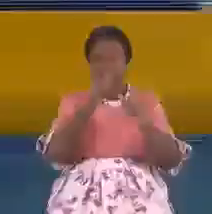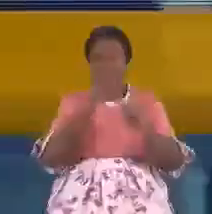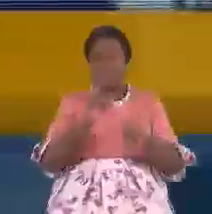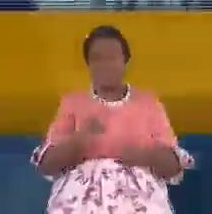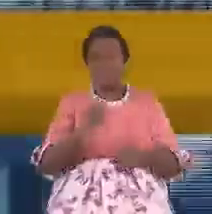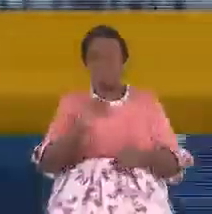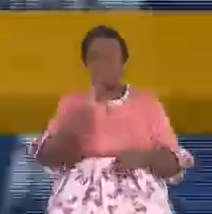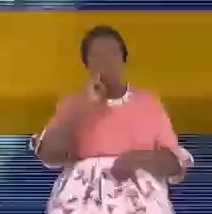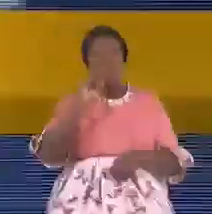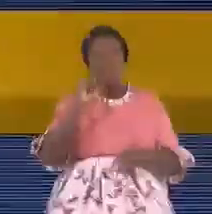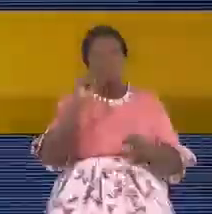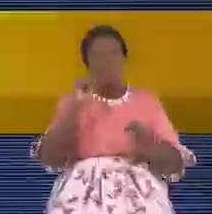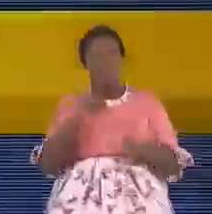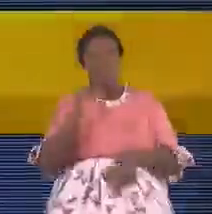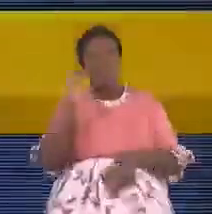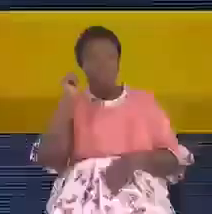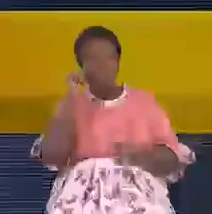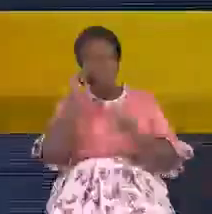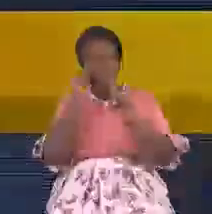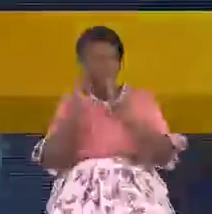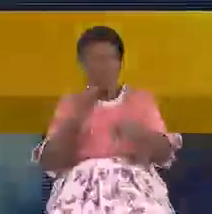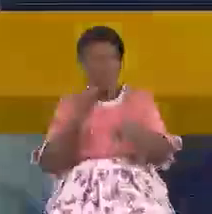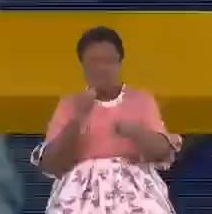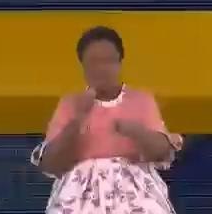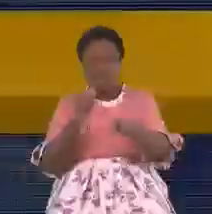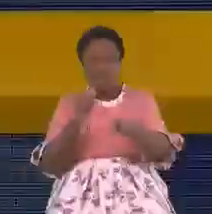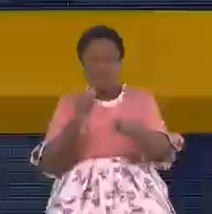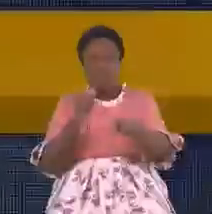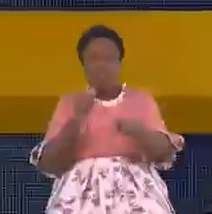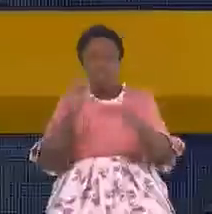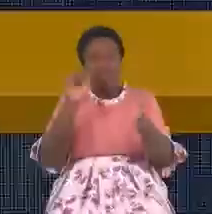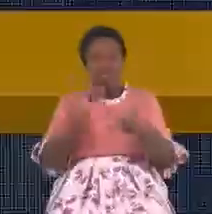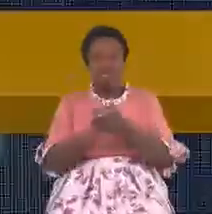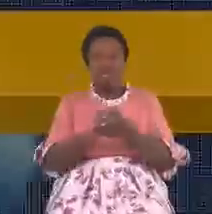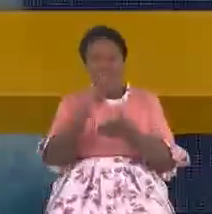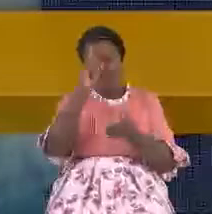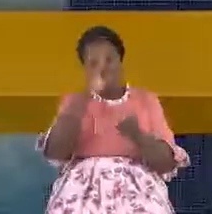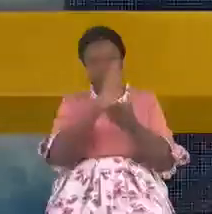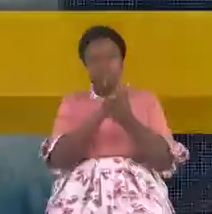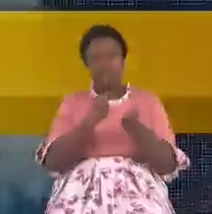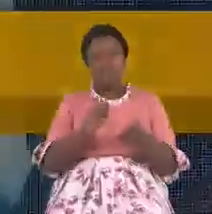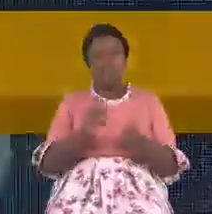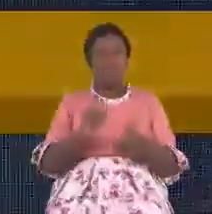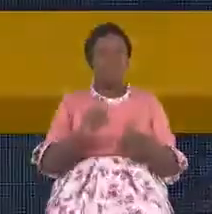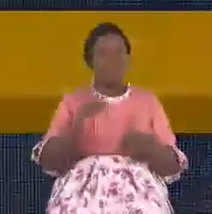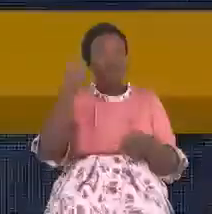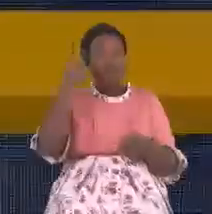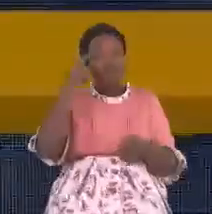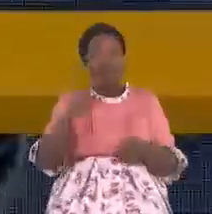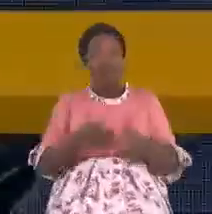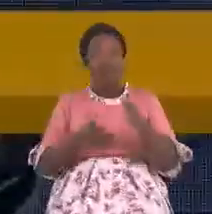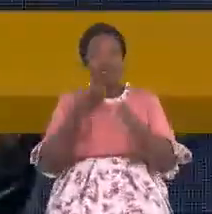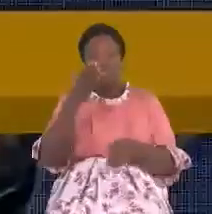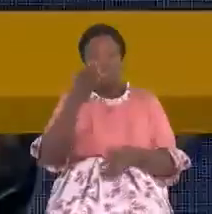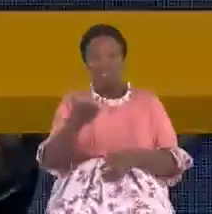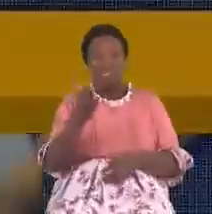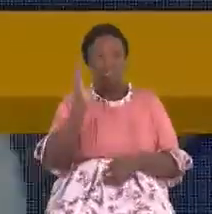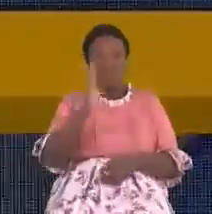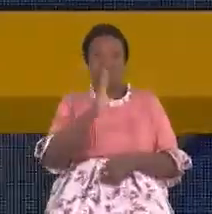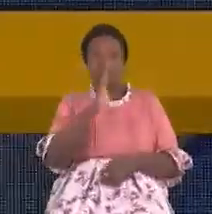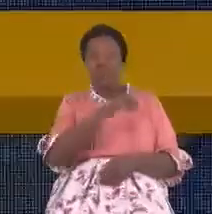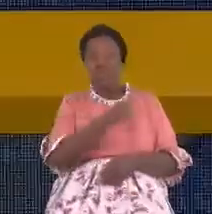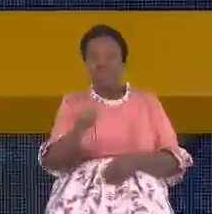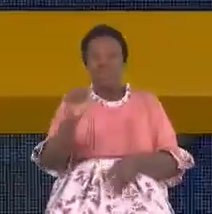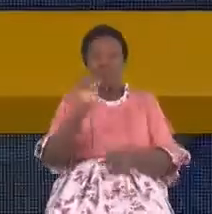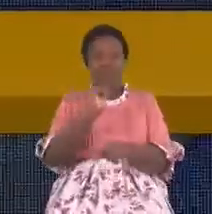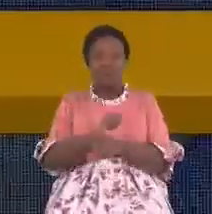that believed. Blessed is she that believed, for there shall be a performance of